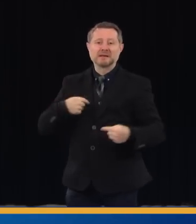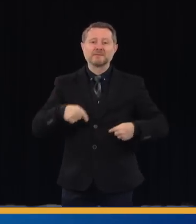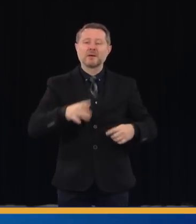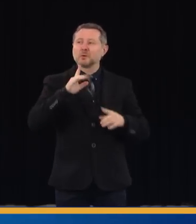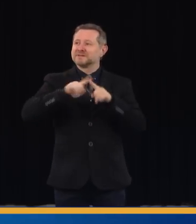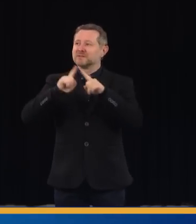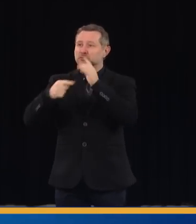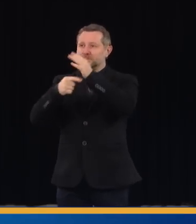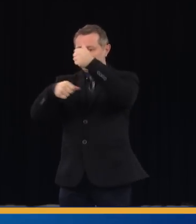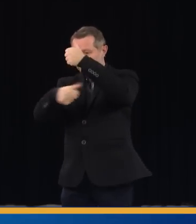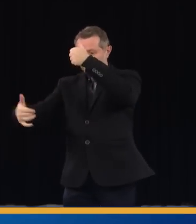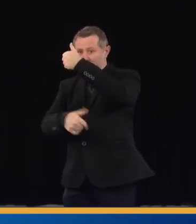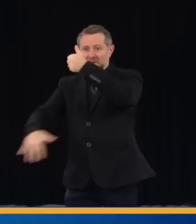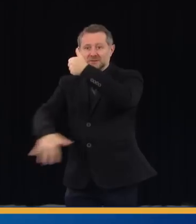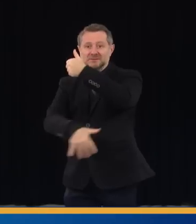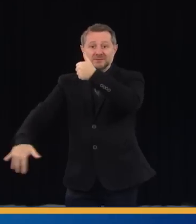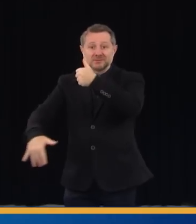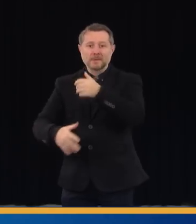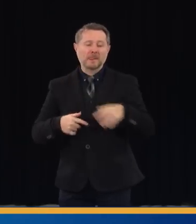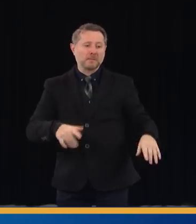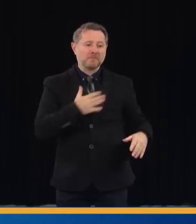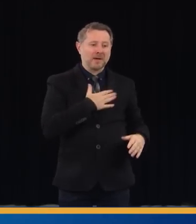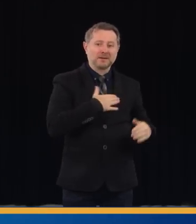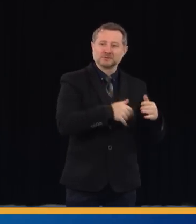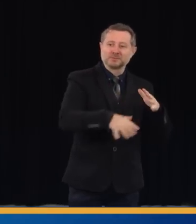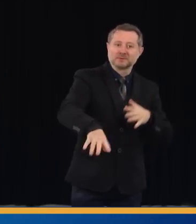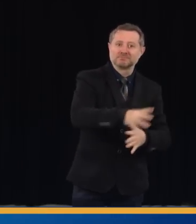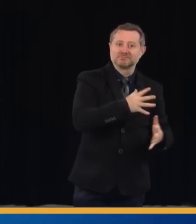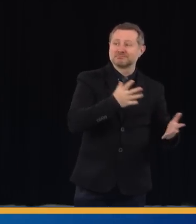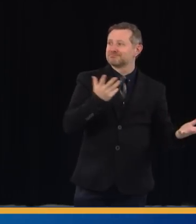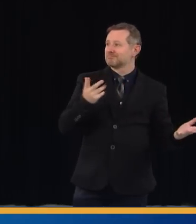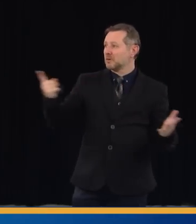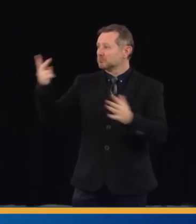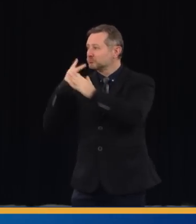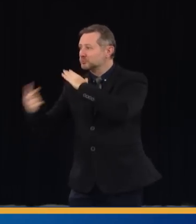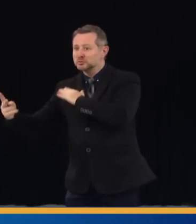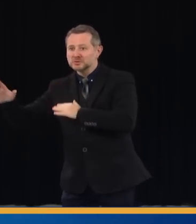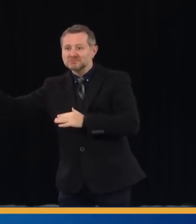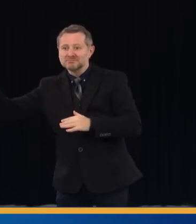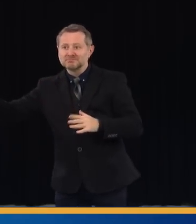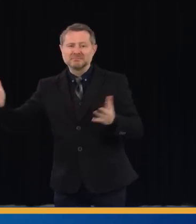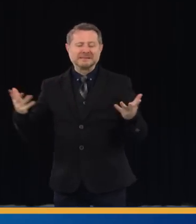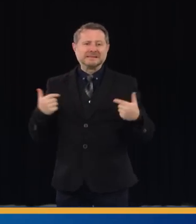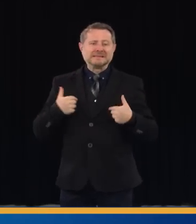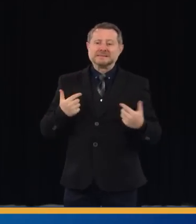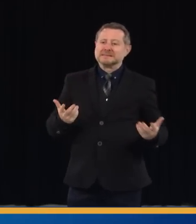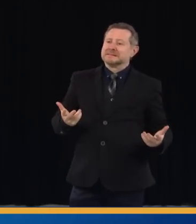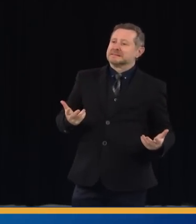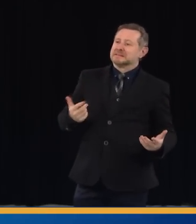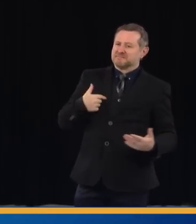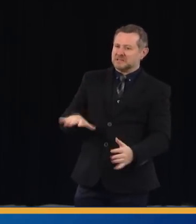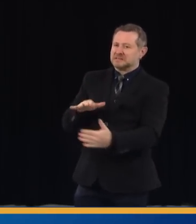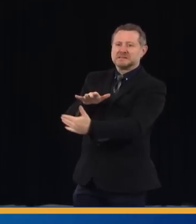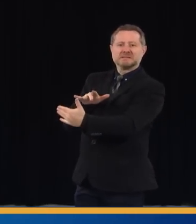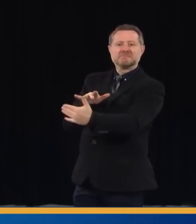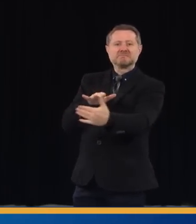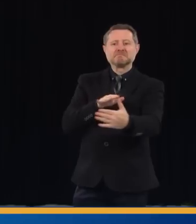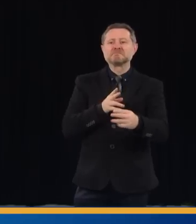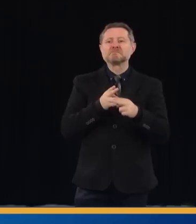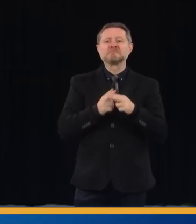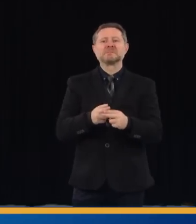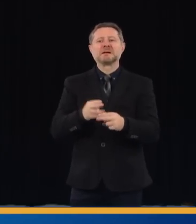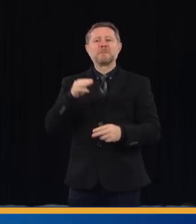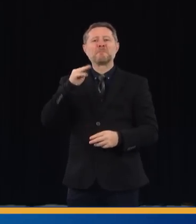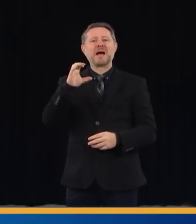What we're doing with McKinsey is studying all of them and coming up with a moderate model that